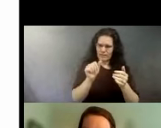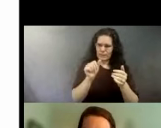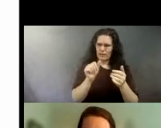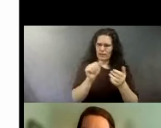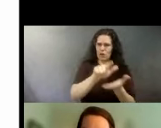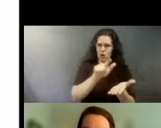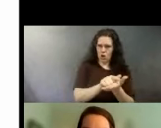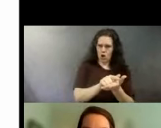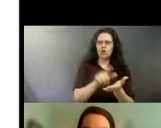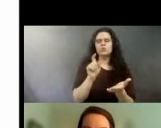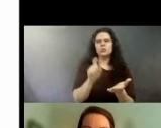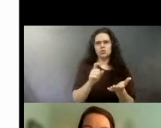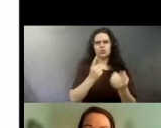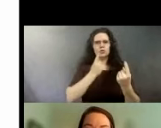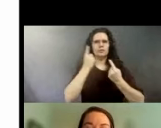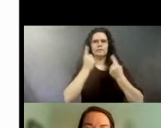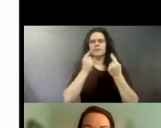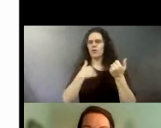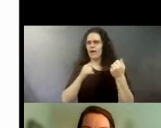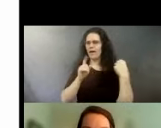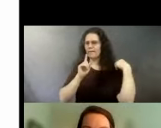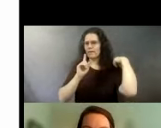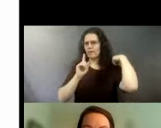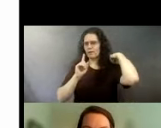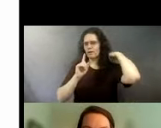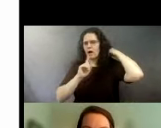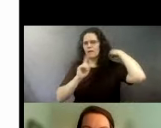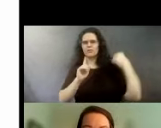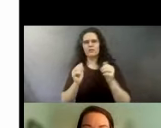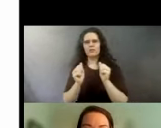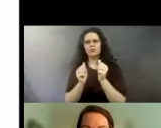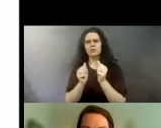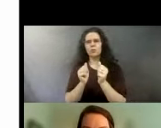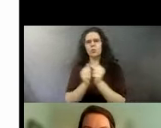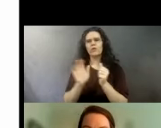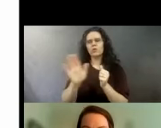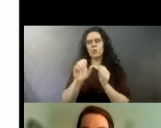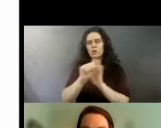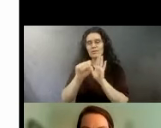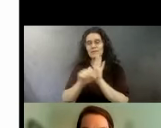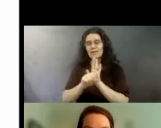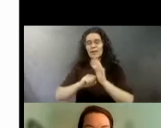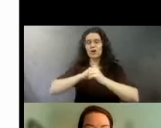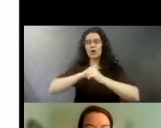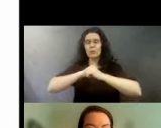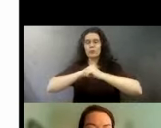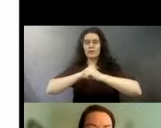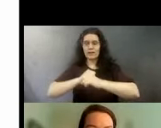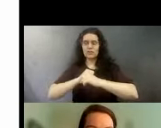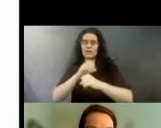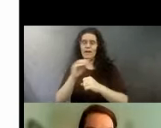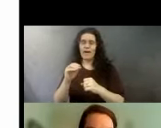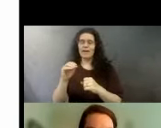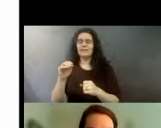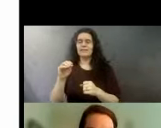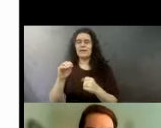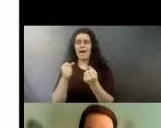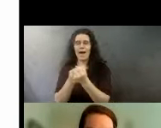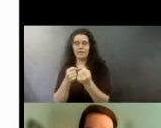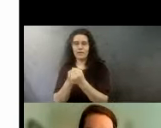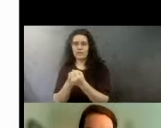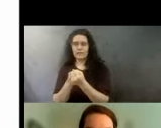consider conversations with your state protection and advocacy organization, otherwise known as the P&A system. And